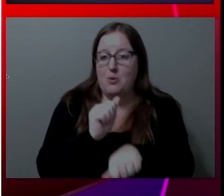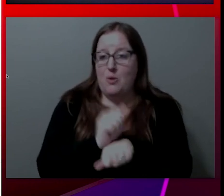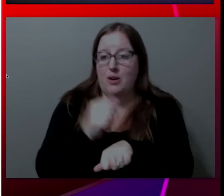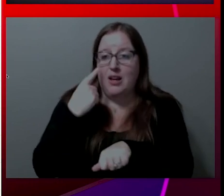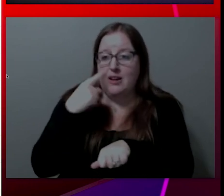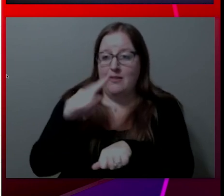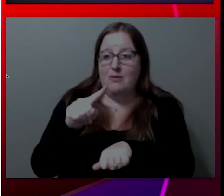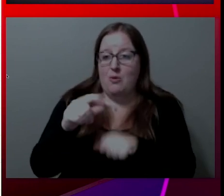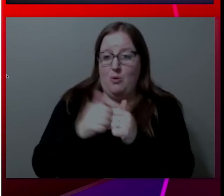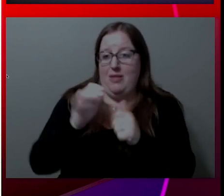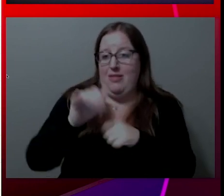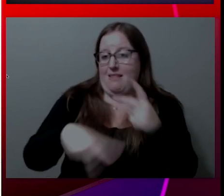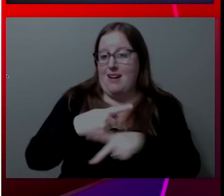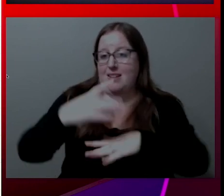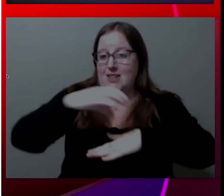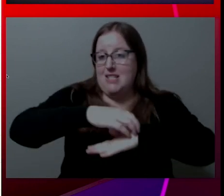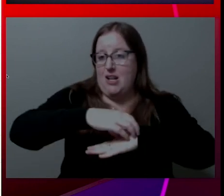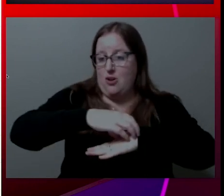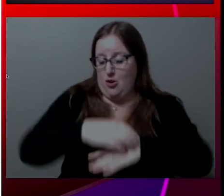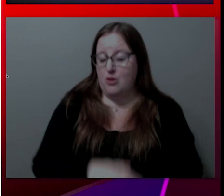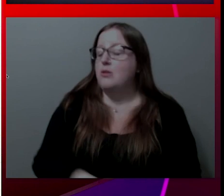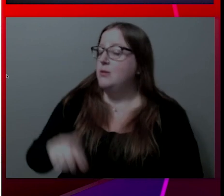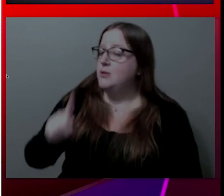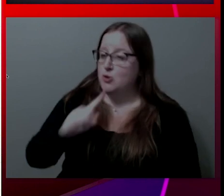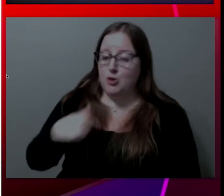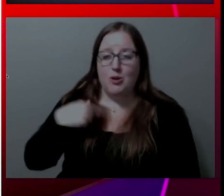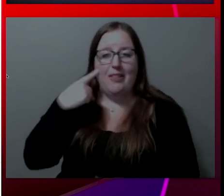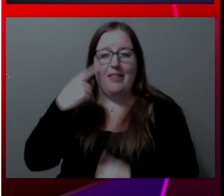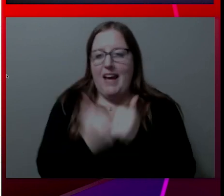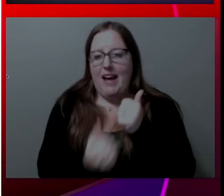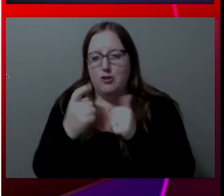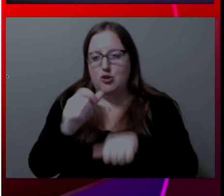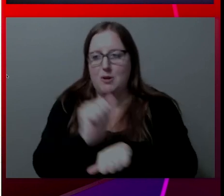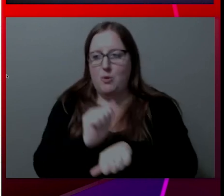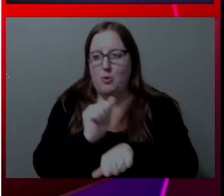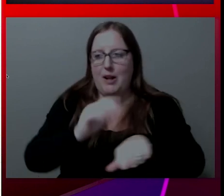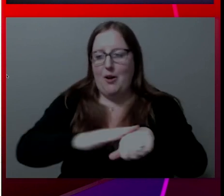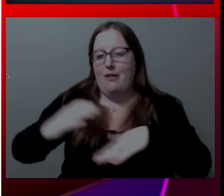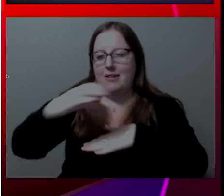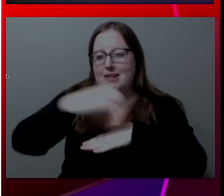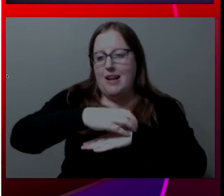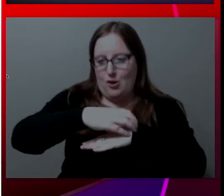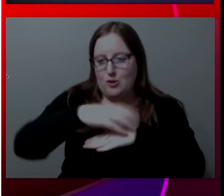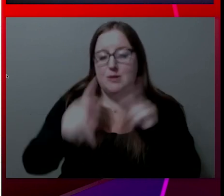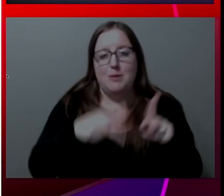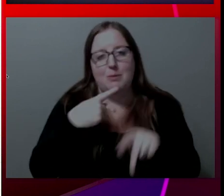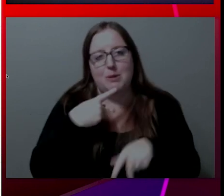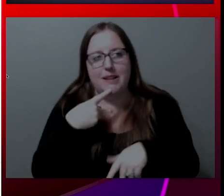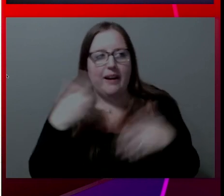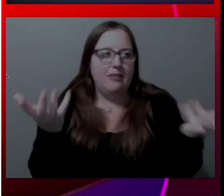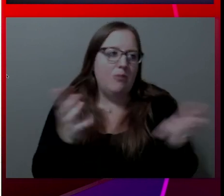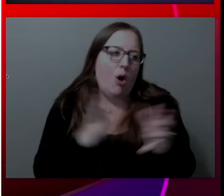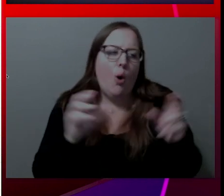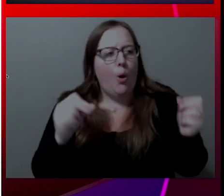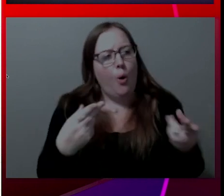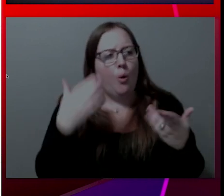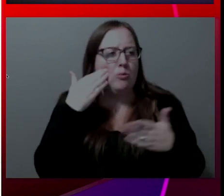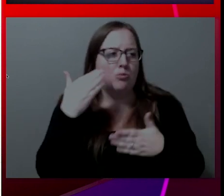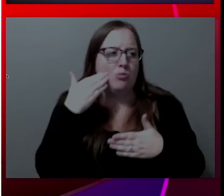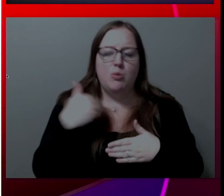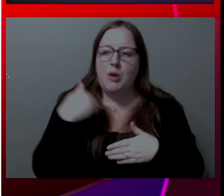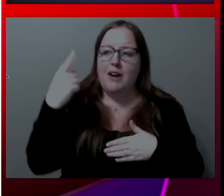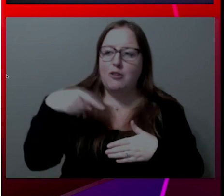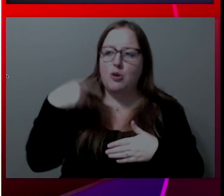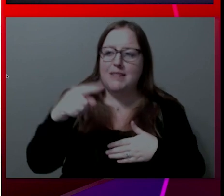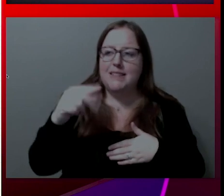in this space? Yeah, so I think everyone should be working on containers. And people say, when you have like crazy